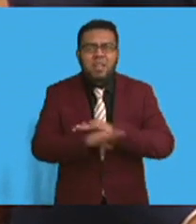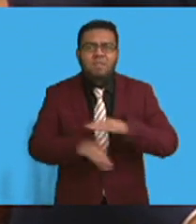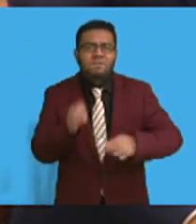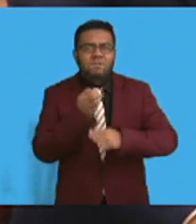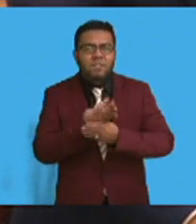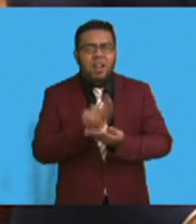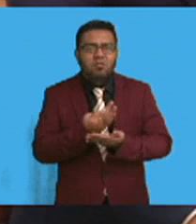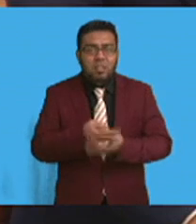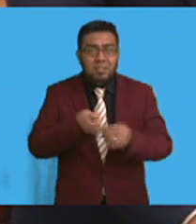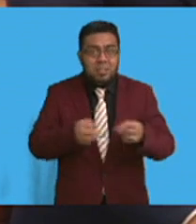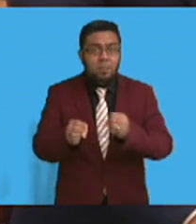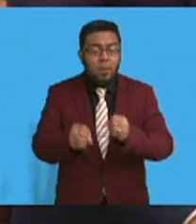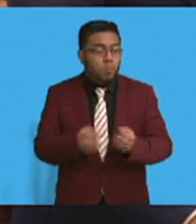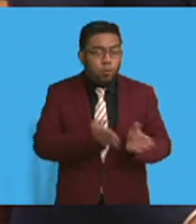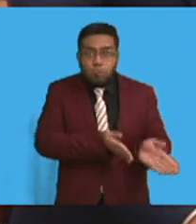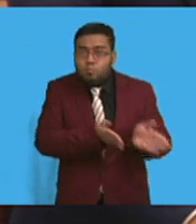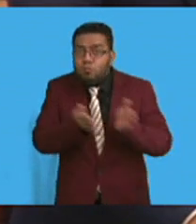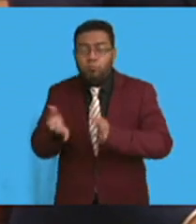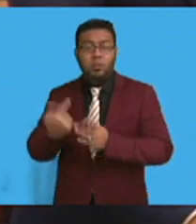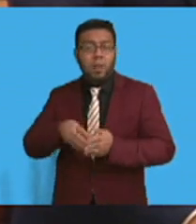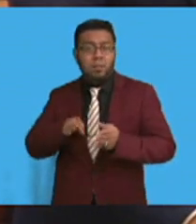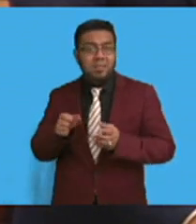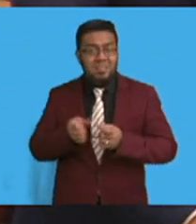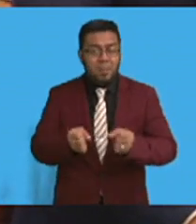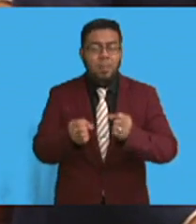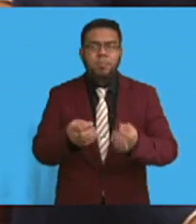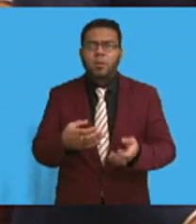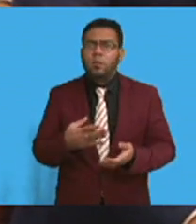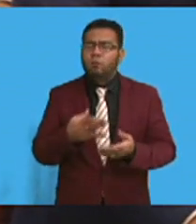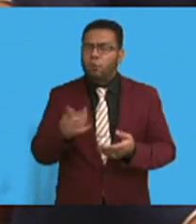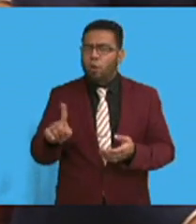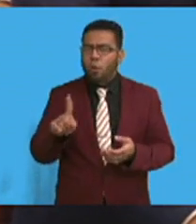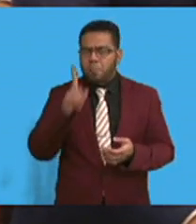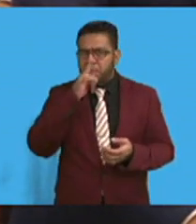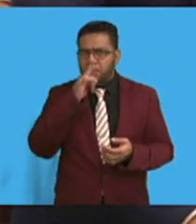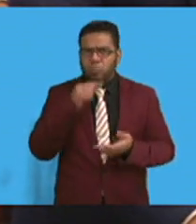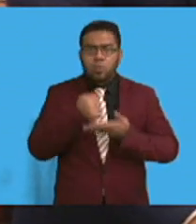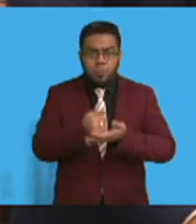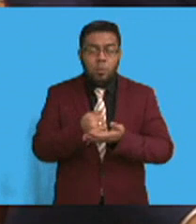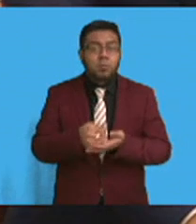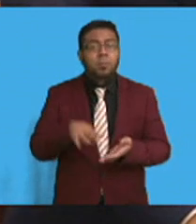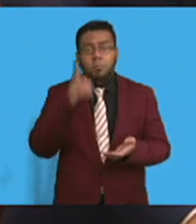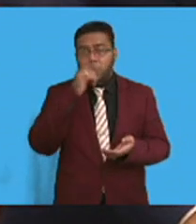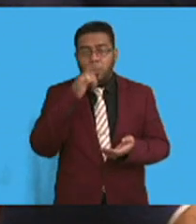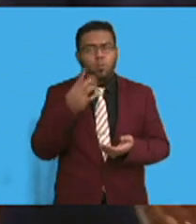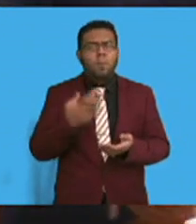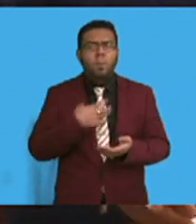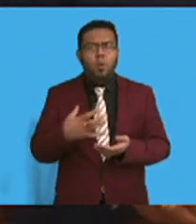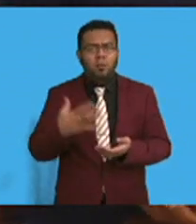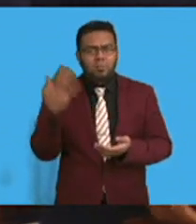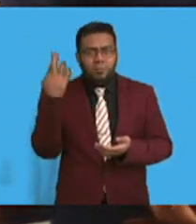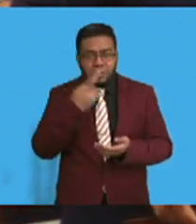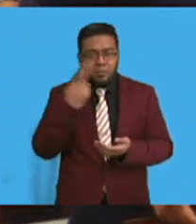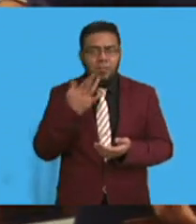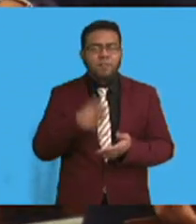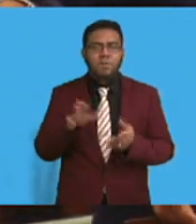towards a system that responds more effectively to those nations most vulnerable to climate change, like Fiji. Madam Speaker, we are working to